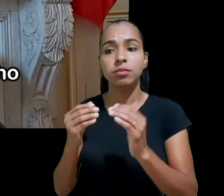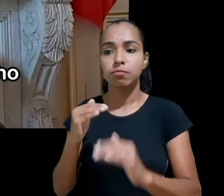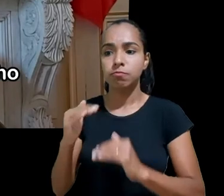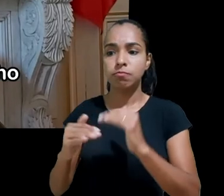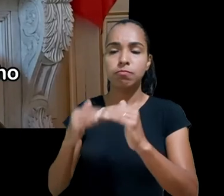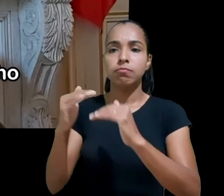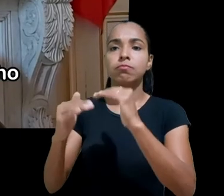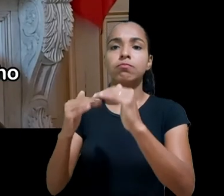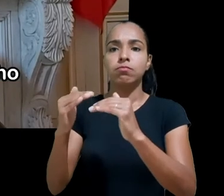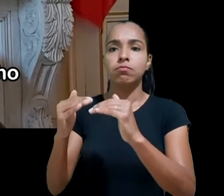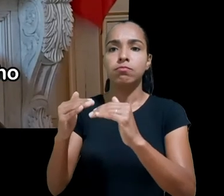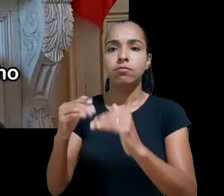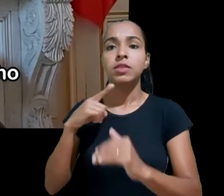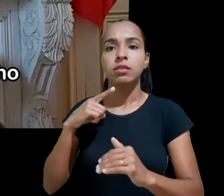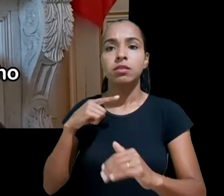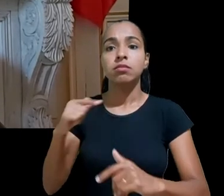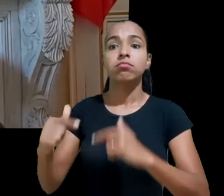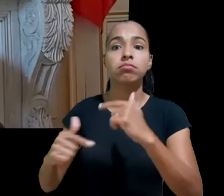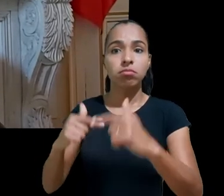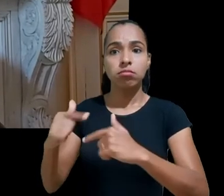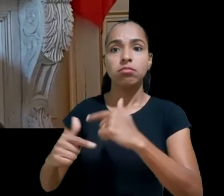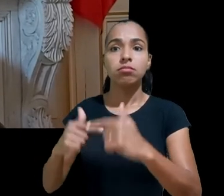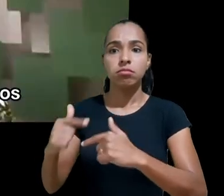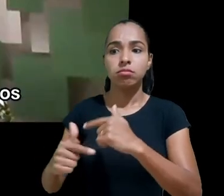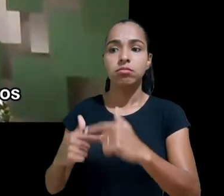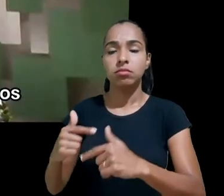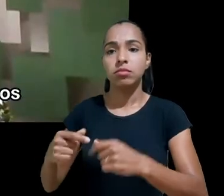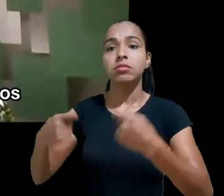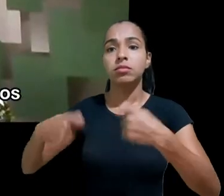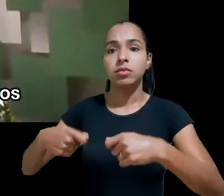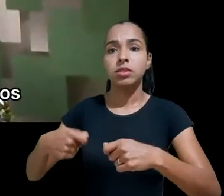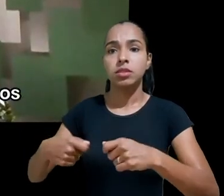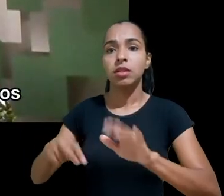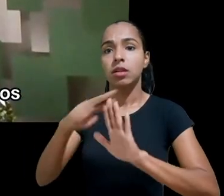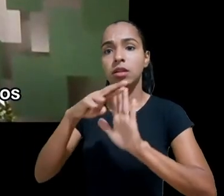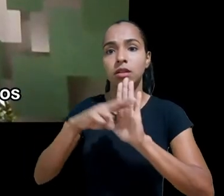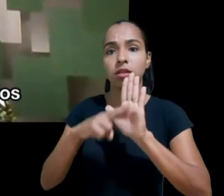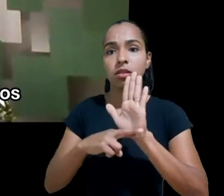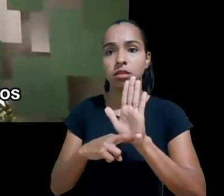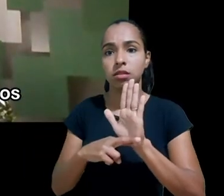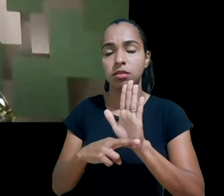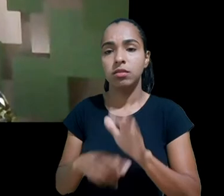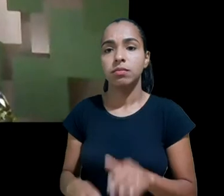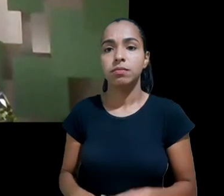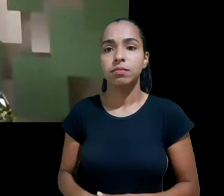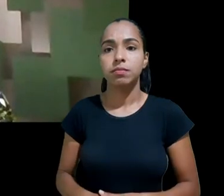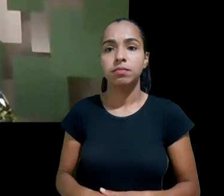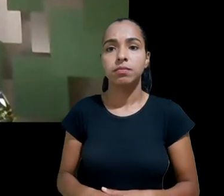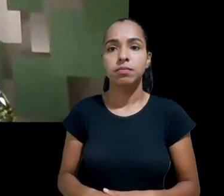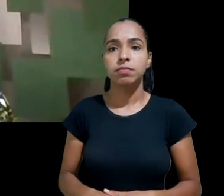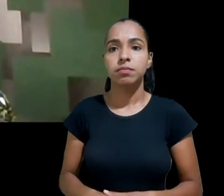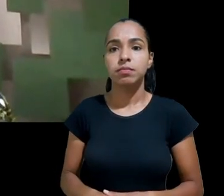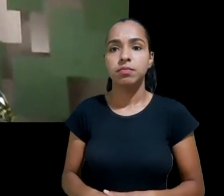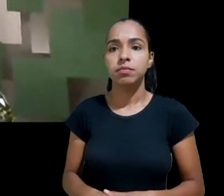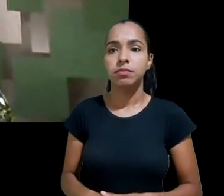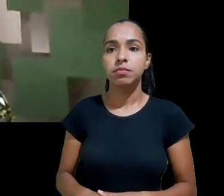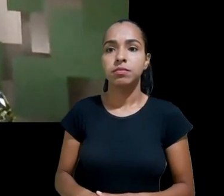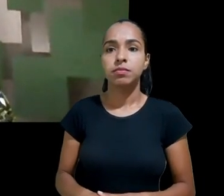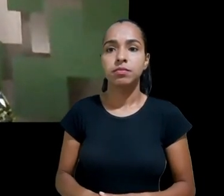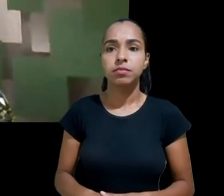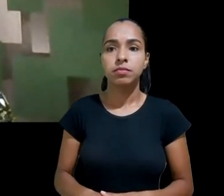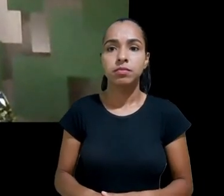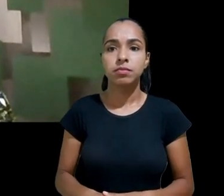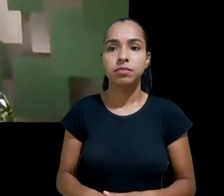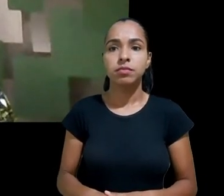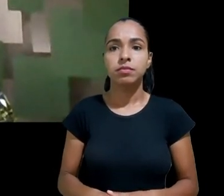qui repose notamment sur l'identification d'une consigne des Lémi mettre in place initiatives that will be